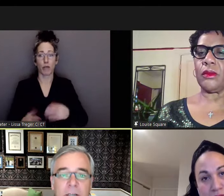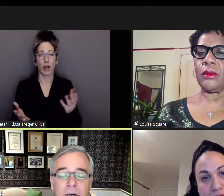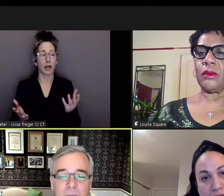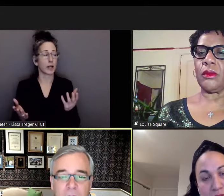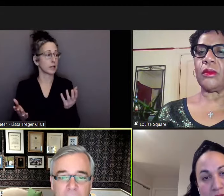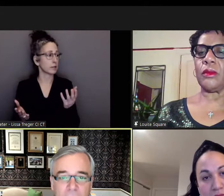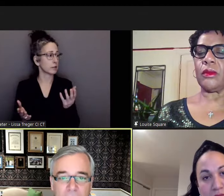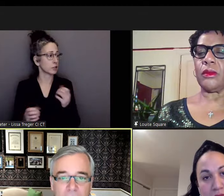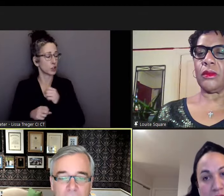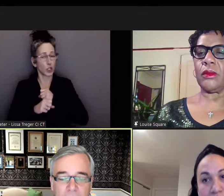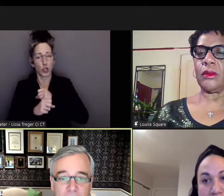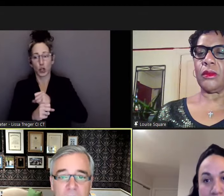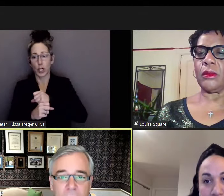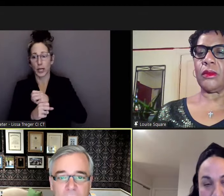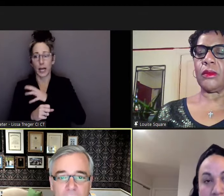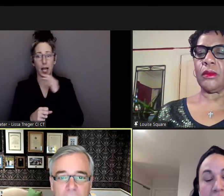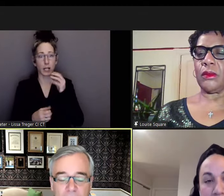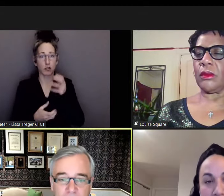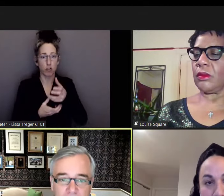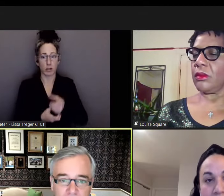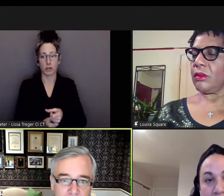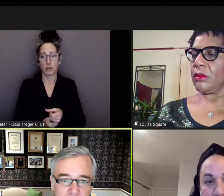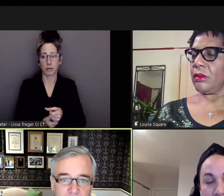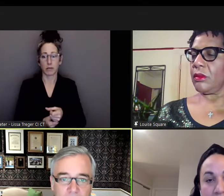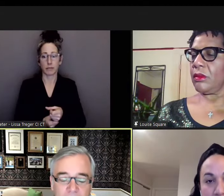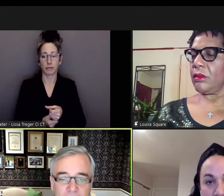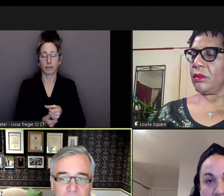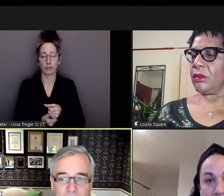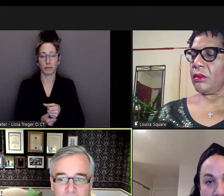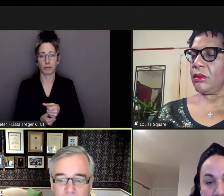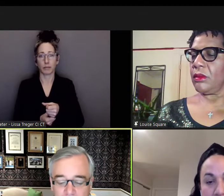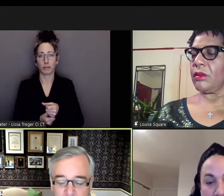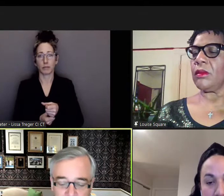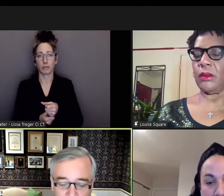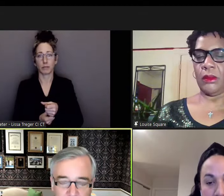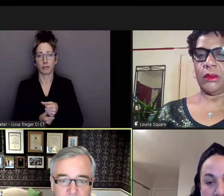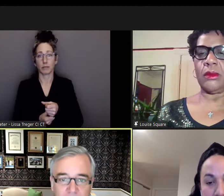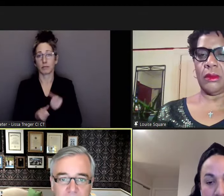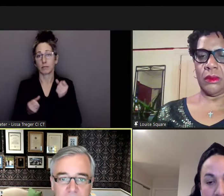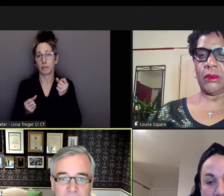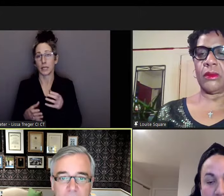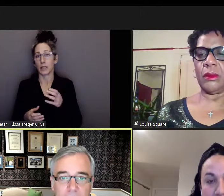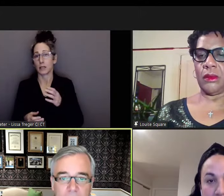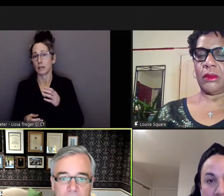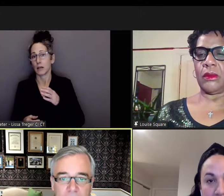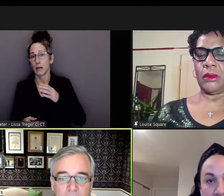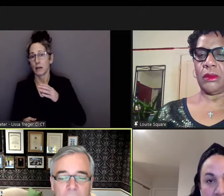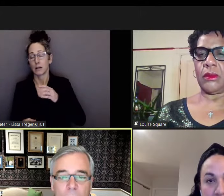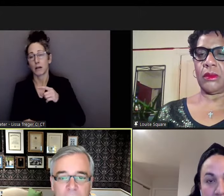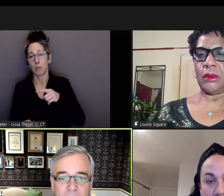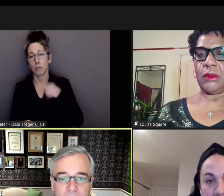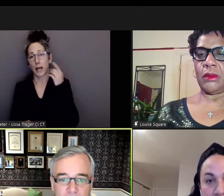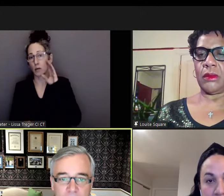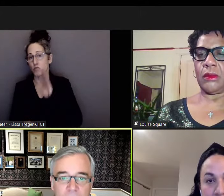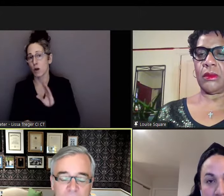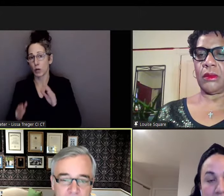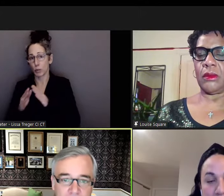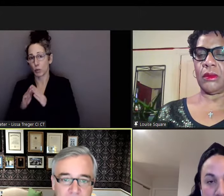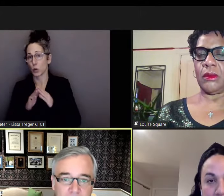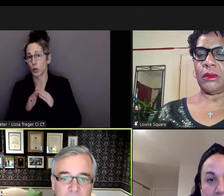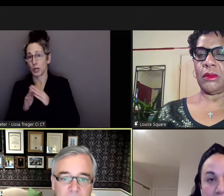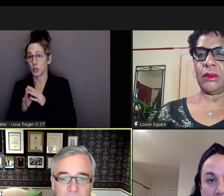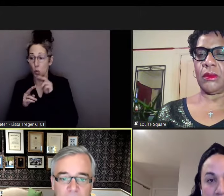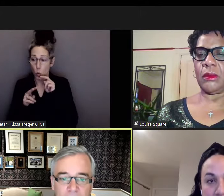of security and trust by communities that have been the Black and brown communities that we are watching very closely